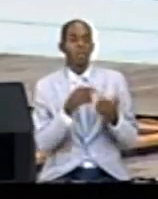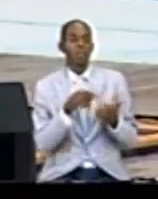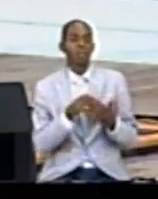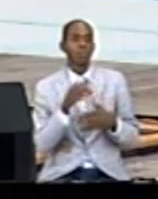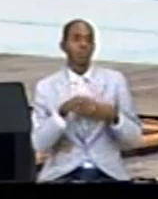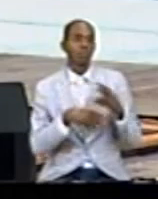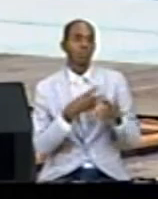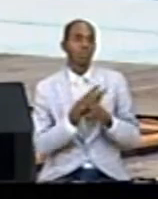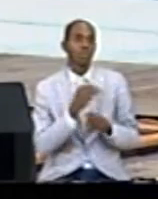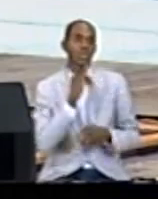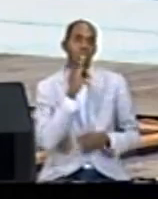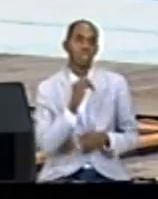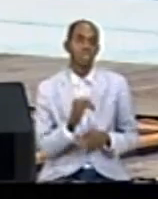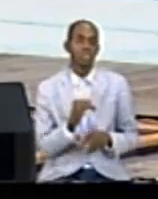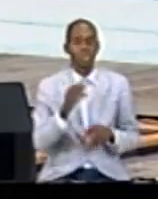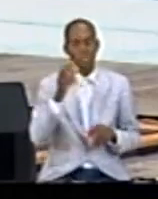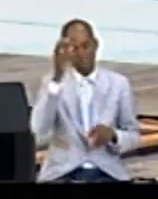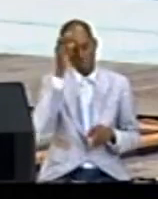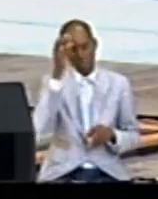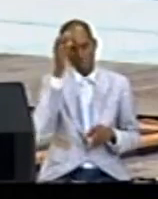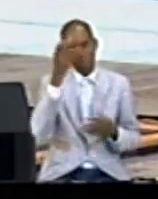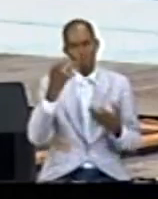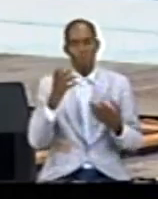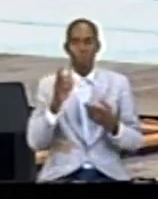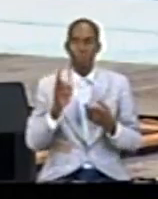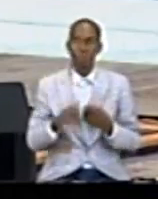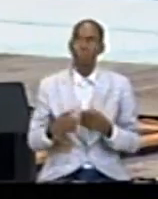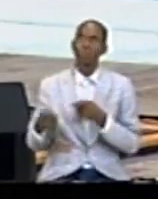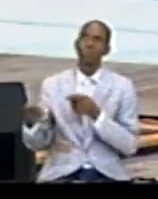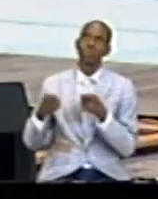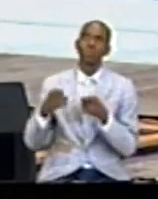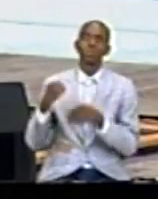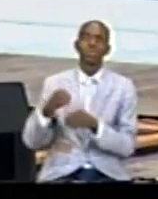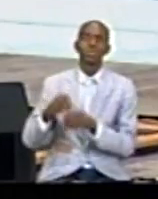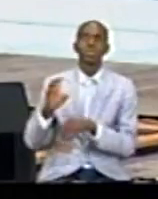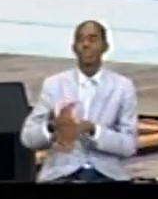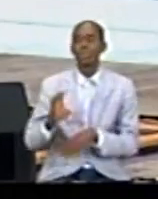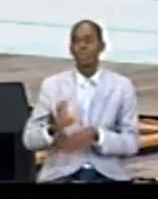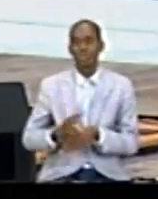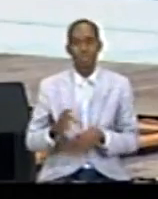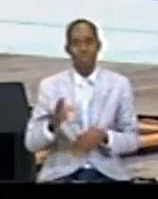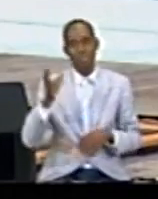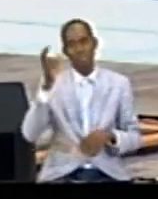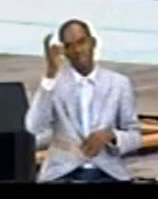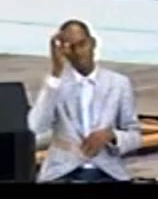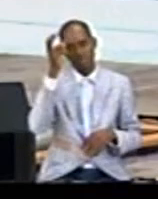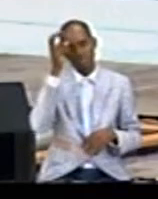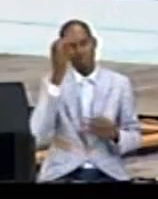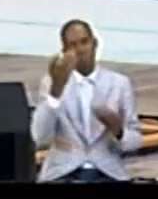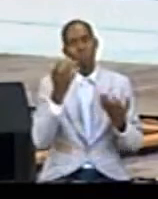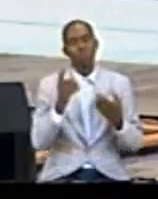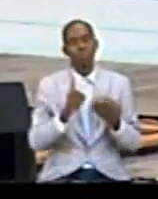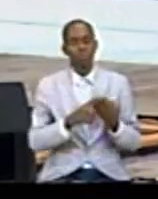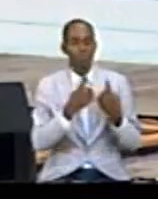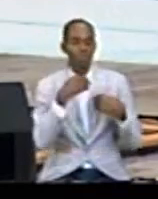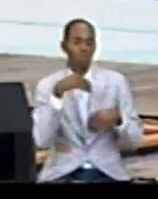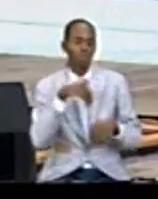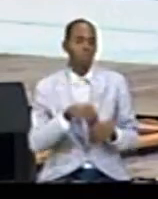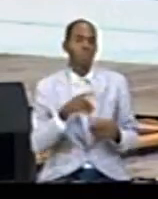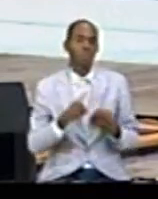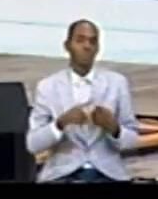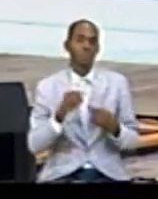Satan wants to have a seat in the church. Demons want to have a seat in the